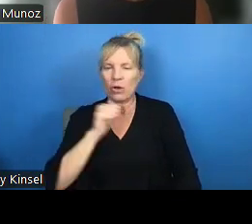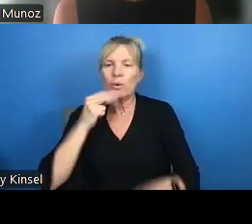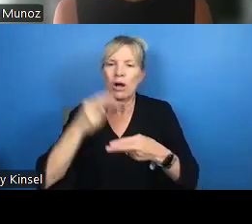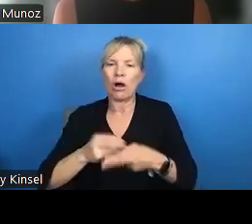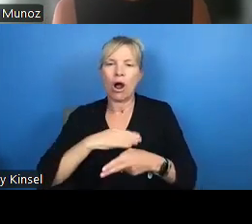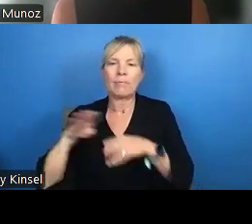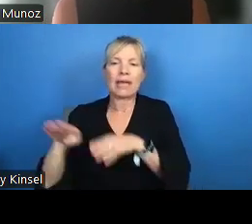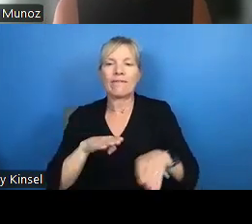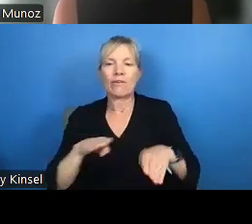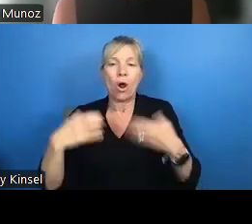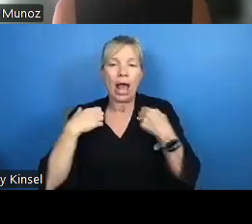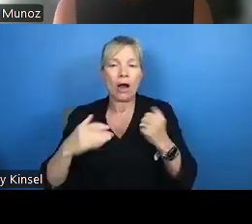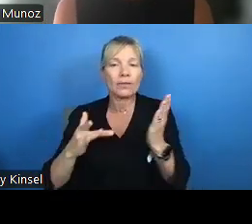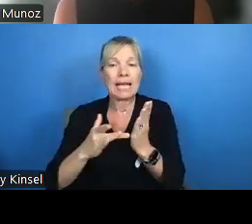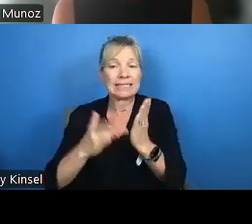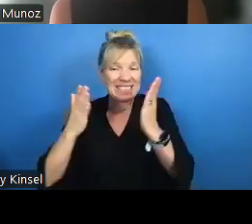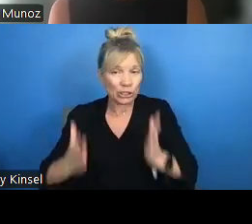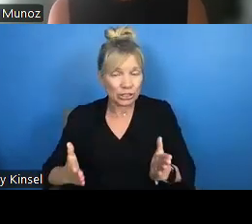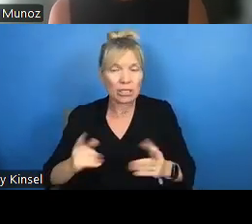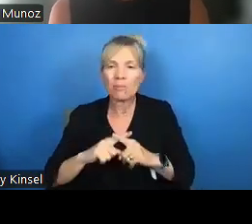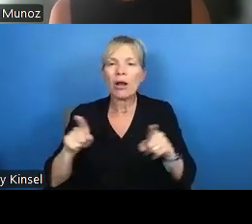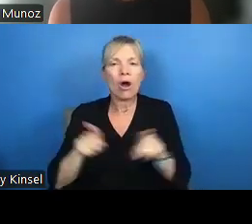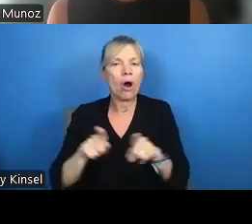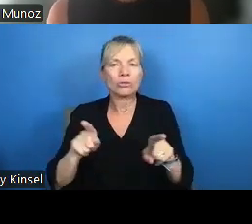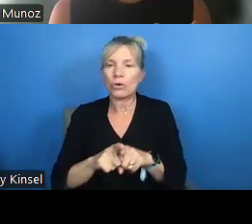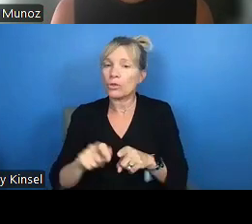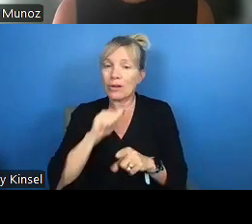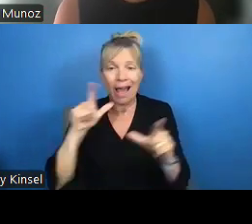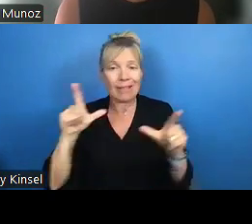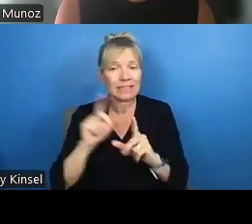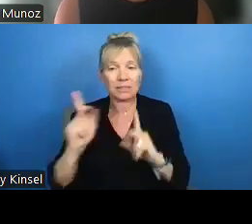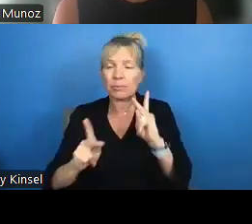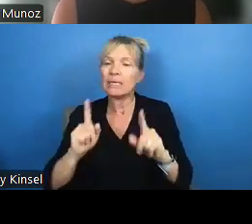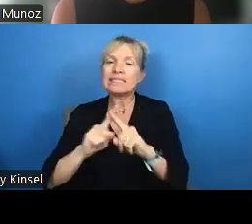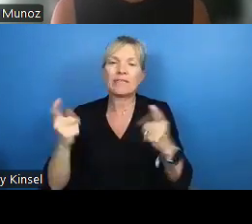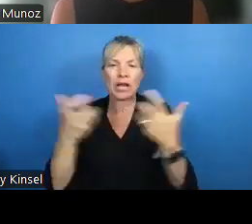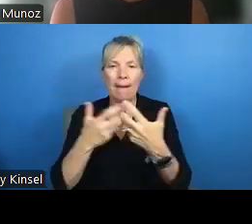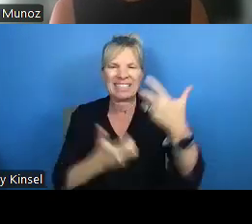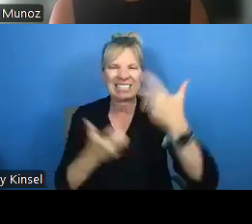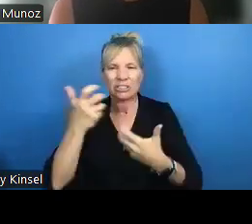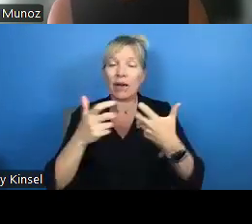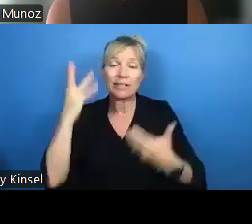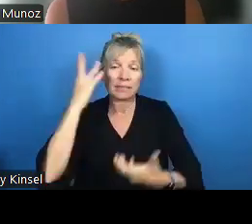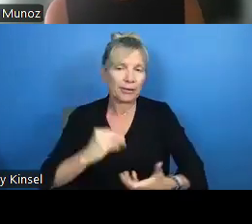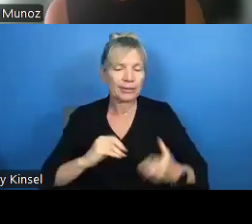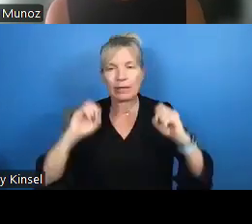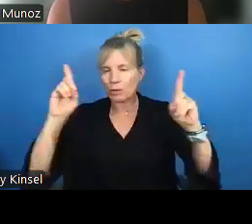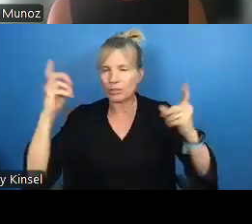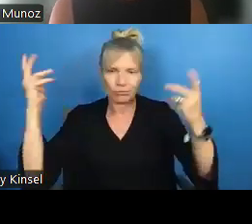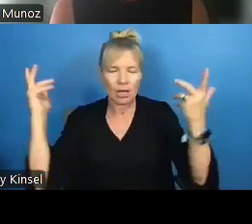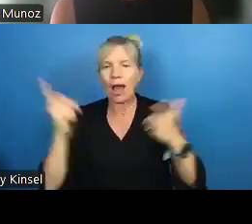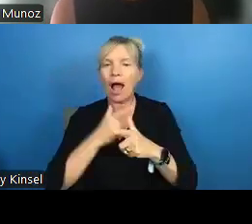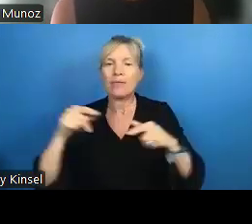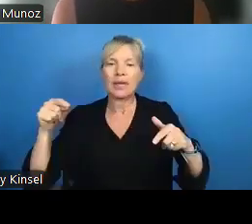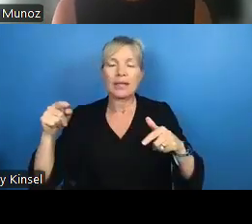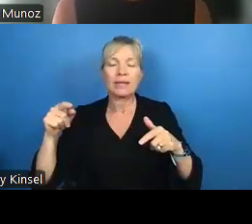health technicians, but they are also unlicensed folks with different combinations of experience and education. And then they're overseen